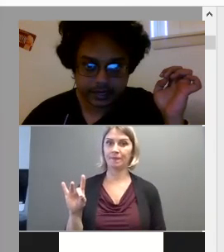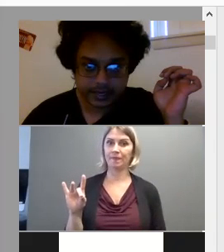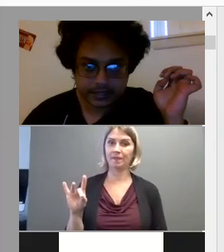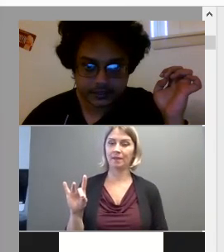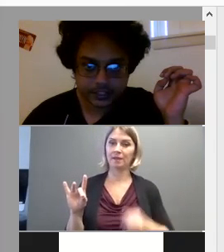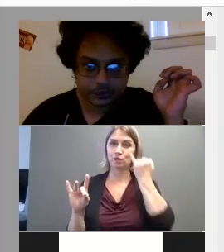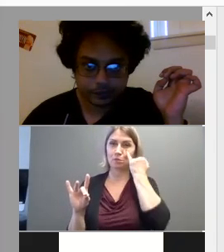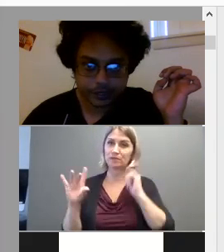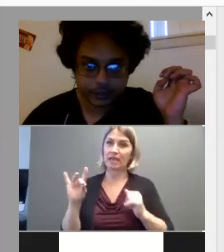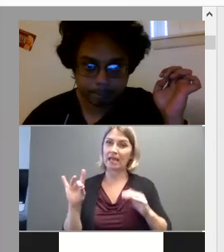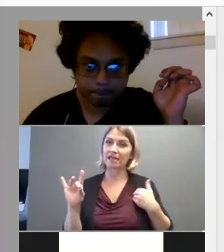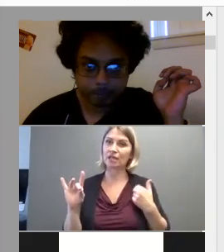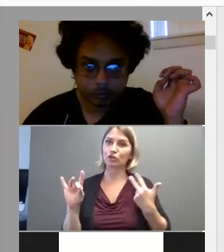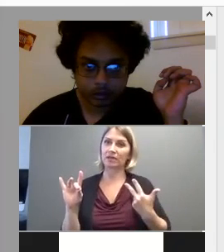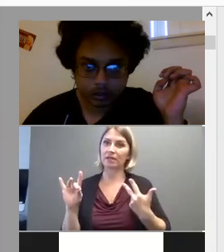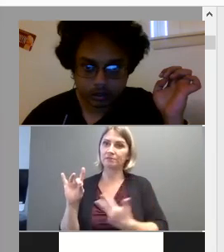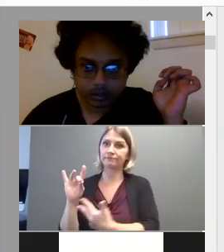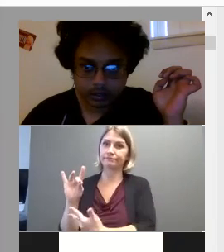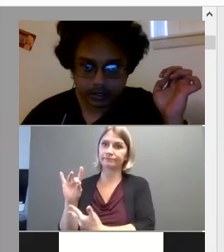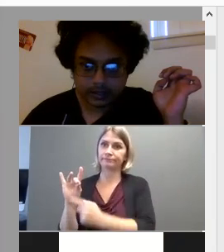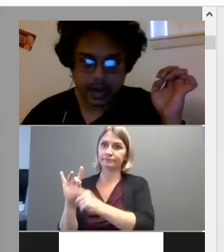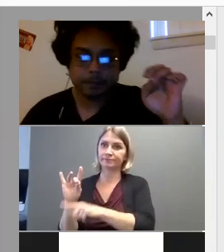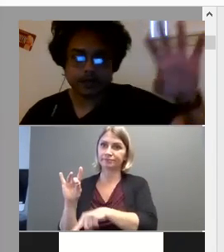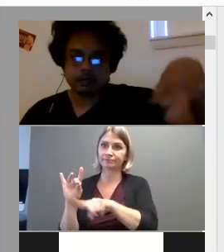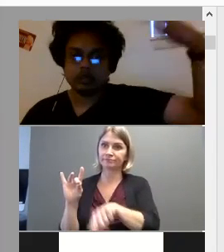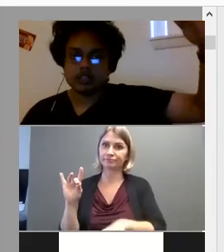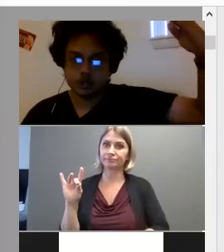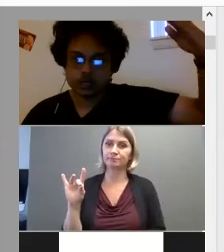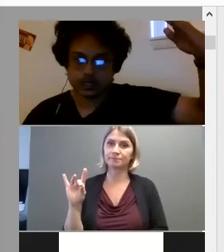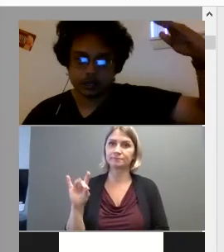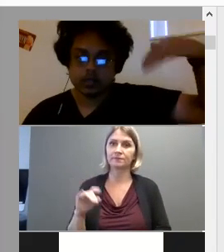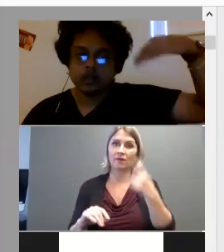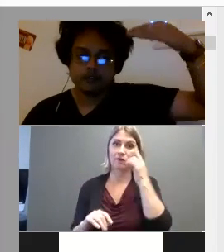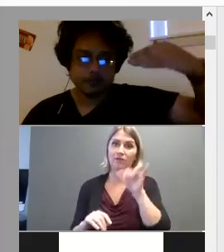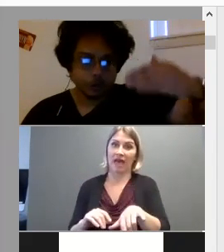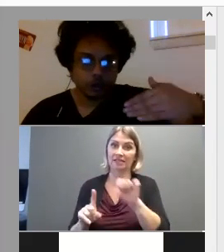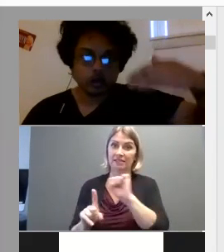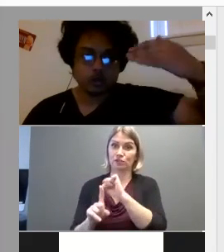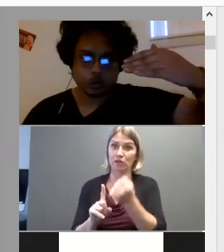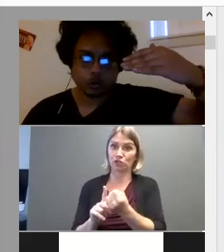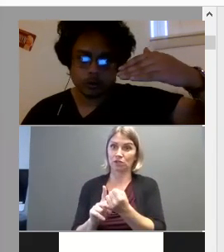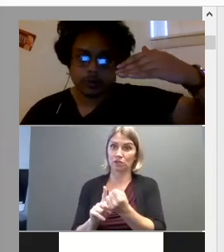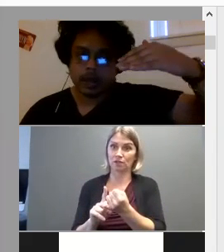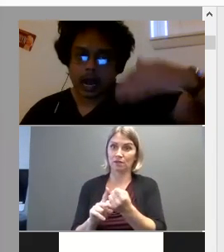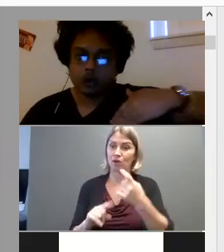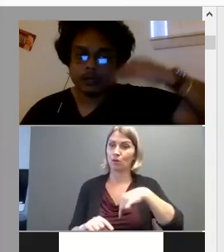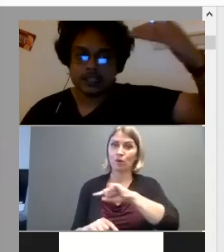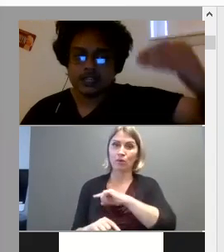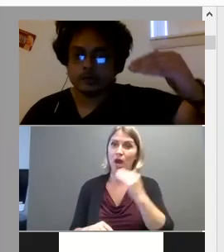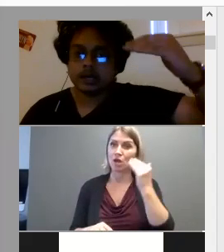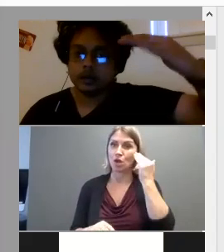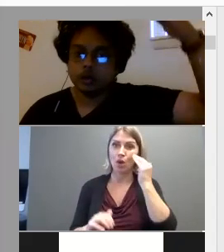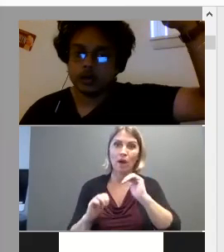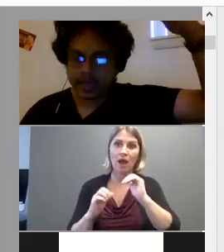Let's say that 8 has 3 children, right? In that particular situation, we would not know how